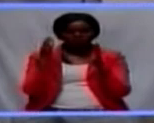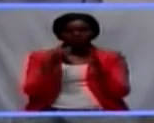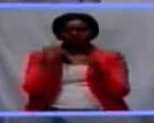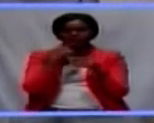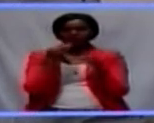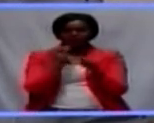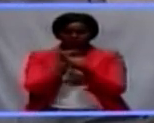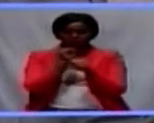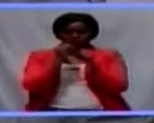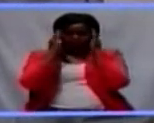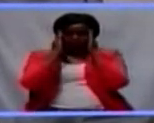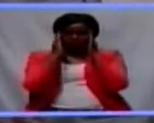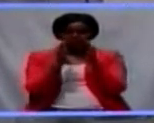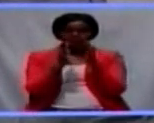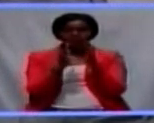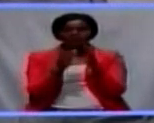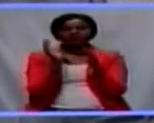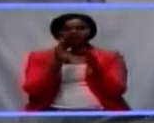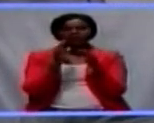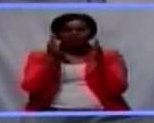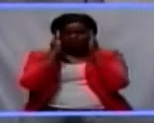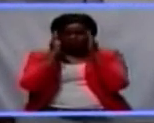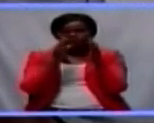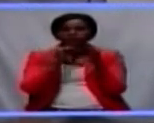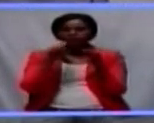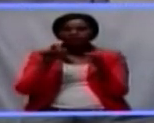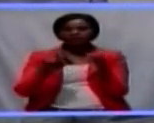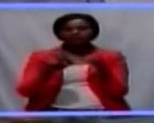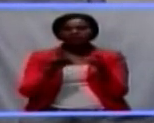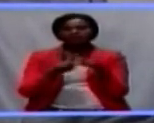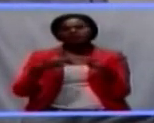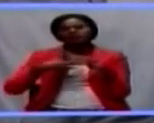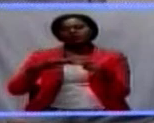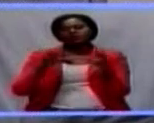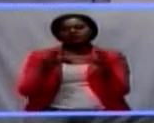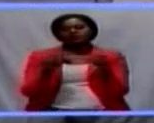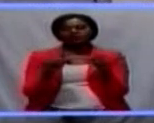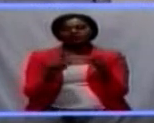nothing else but amnesty. Okay. So they will be attended to. So they don't need to apply again because we have the information. What